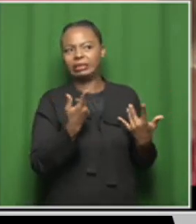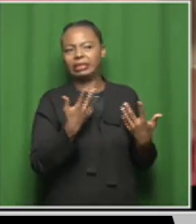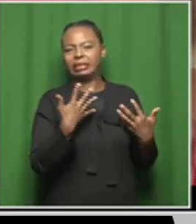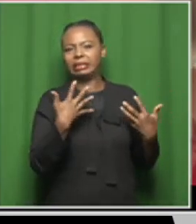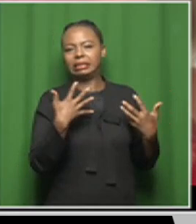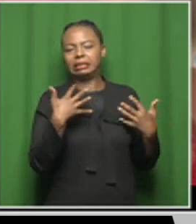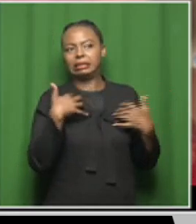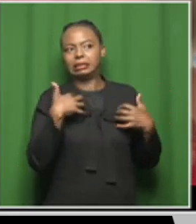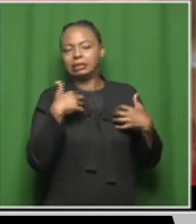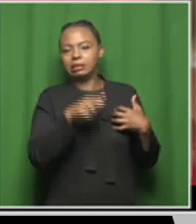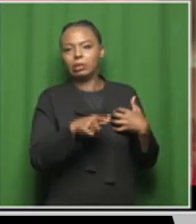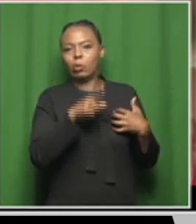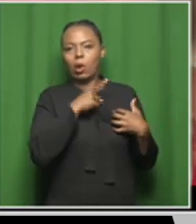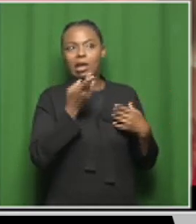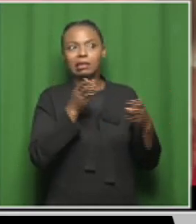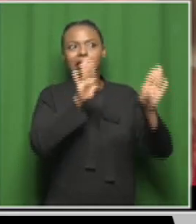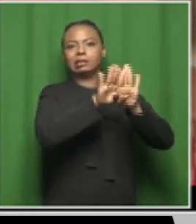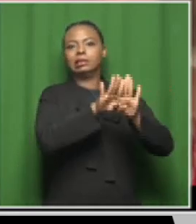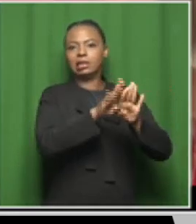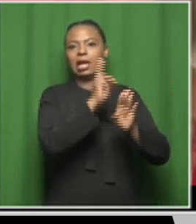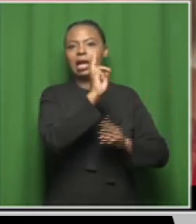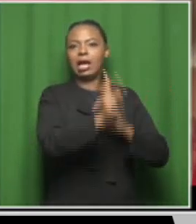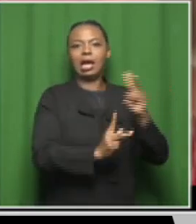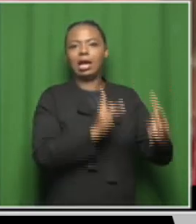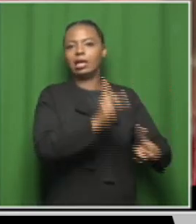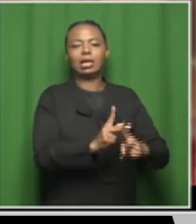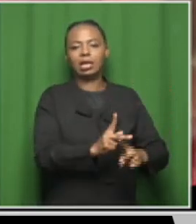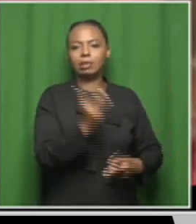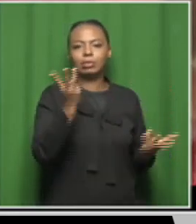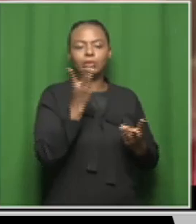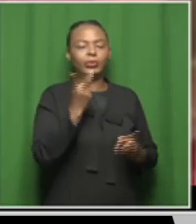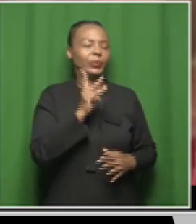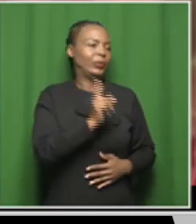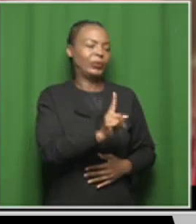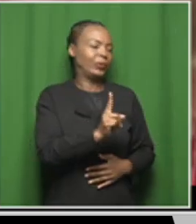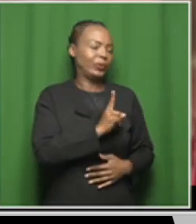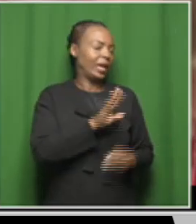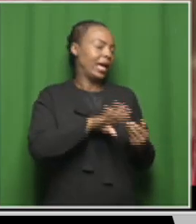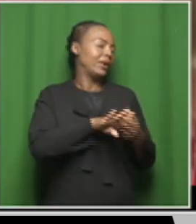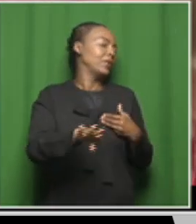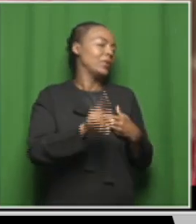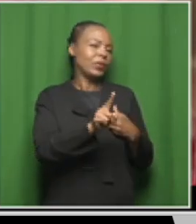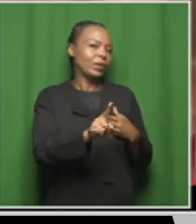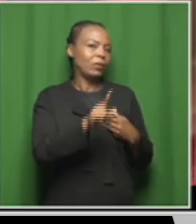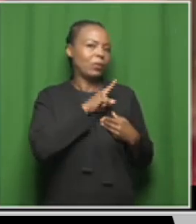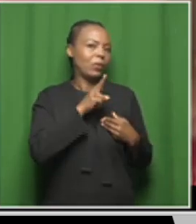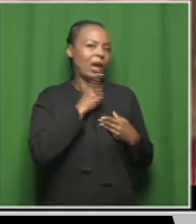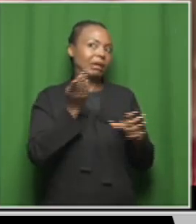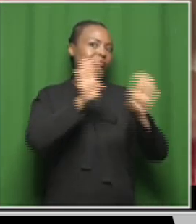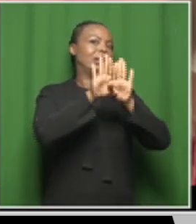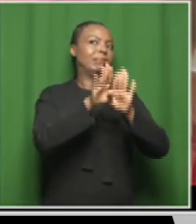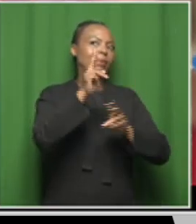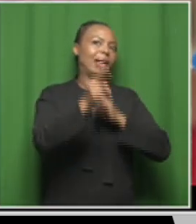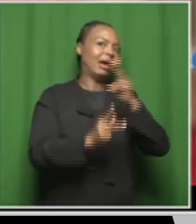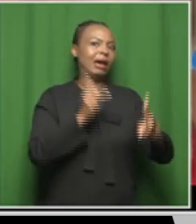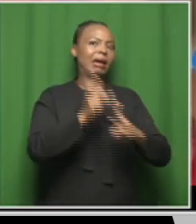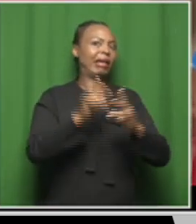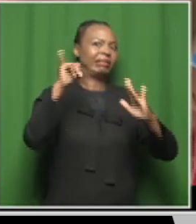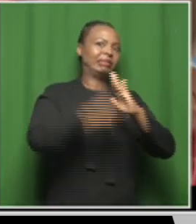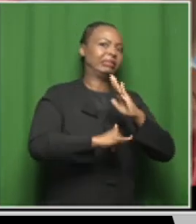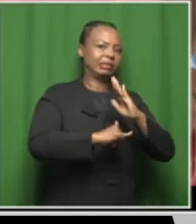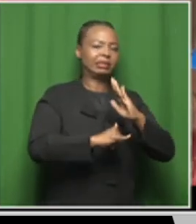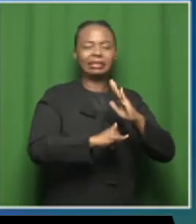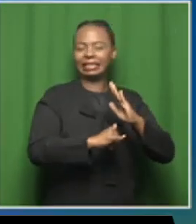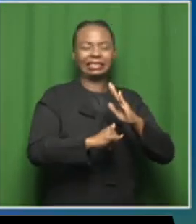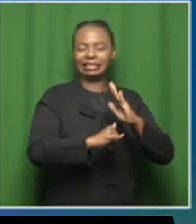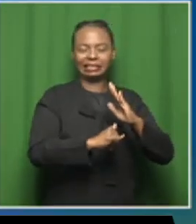of the reasons why we're having this conversation, to allay some of those fears. Yes. So what is happening in China is